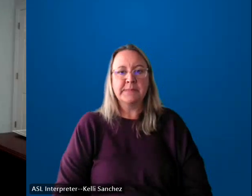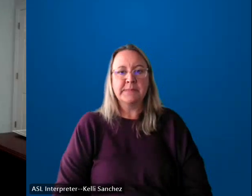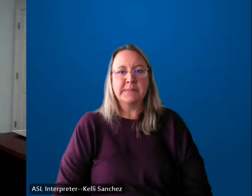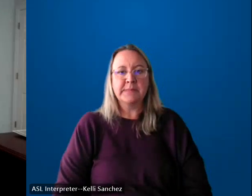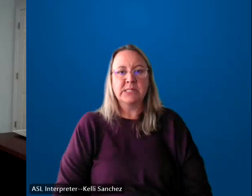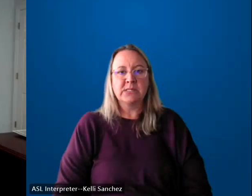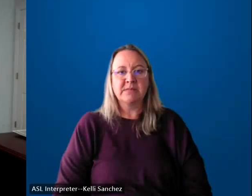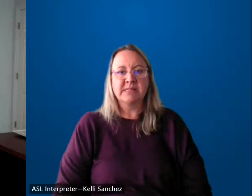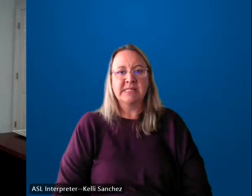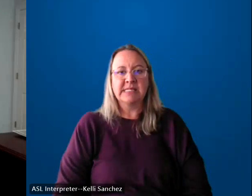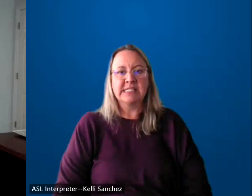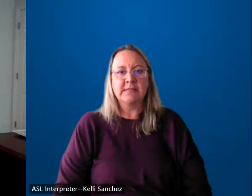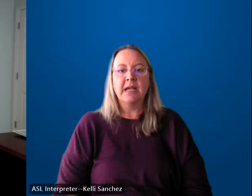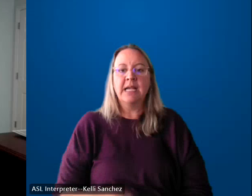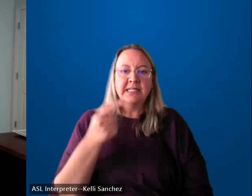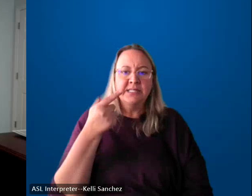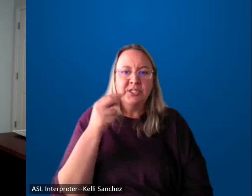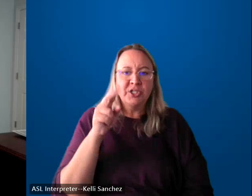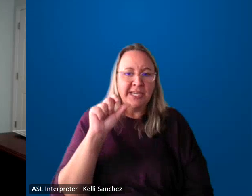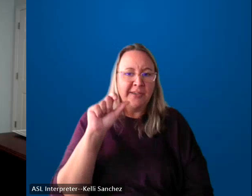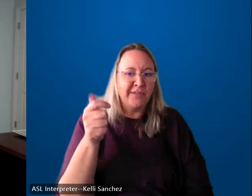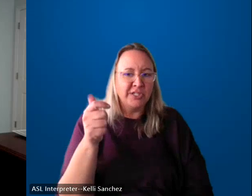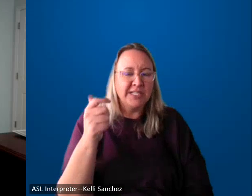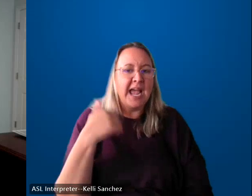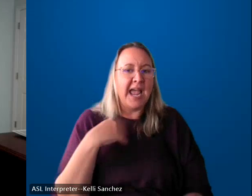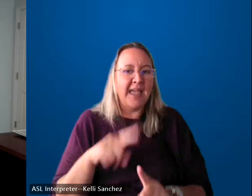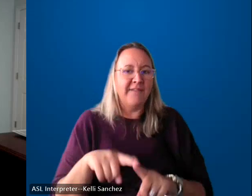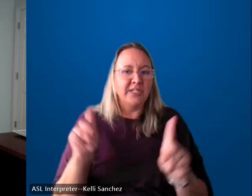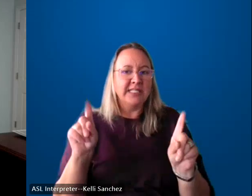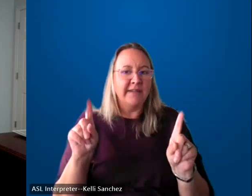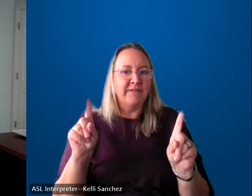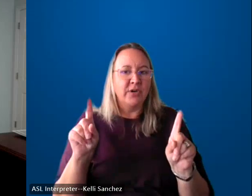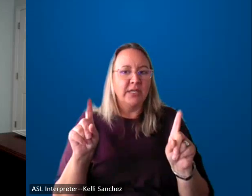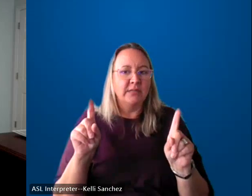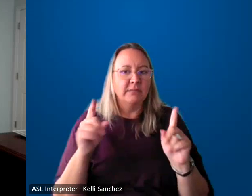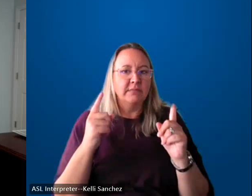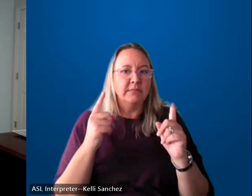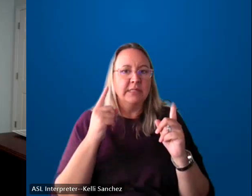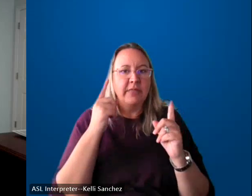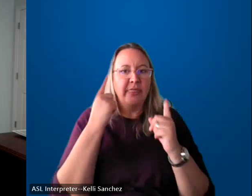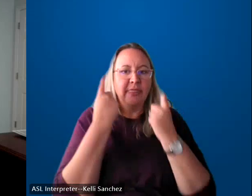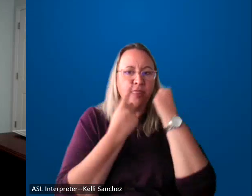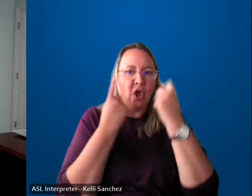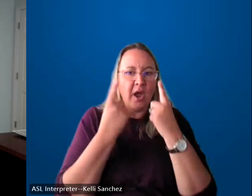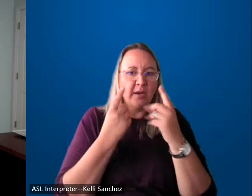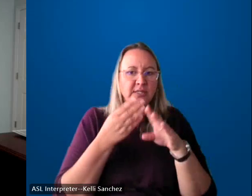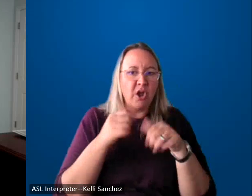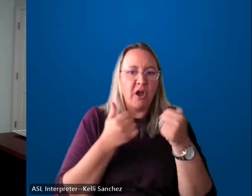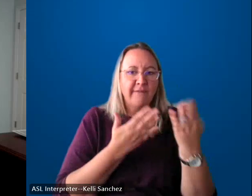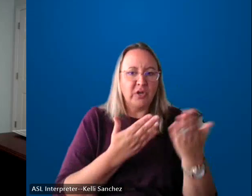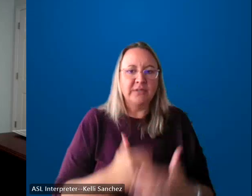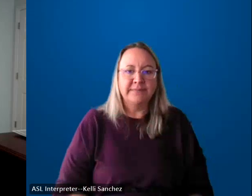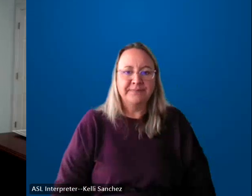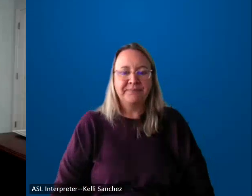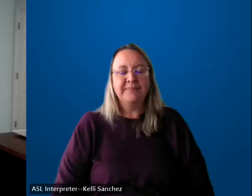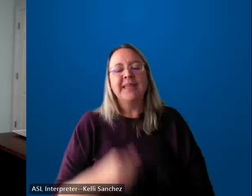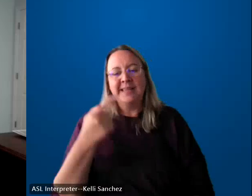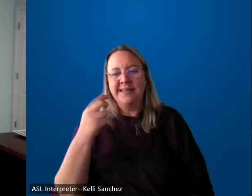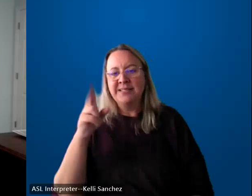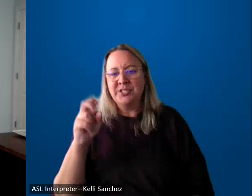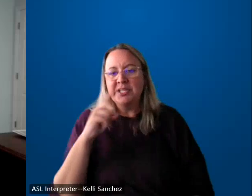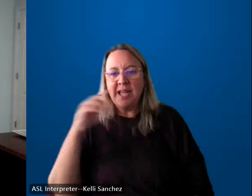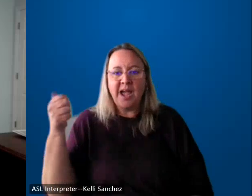I would like to hear Jean go first because I have sort of a different lens to offer. Sure, I'll